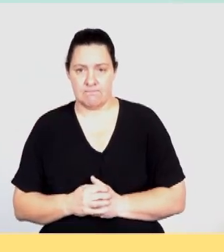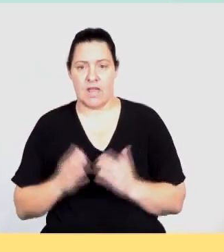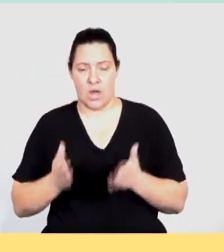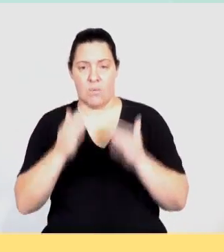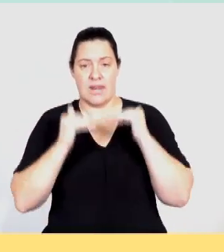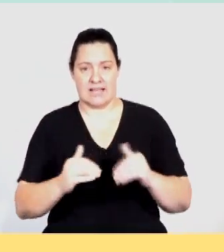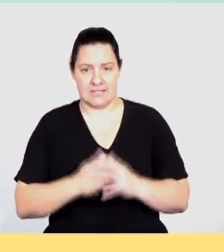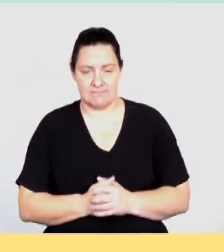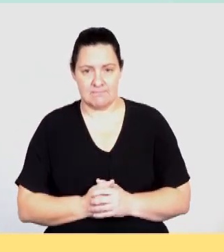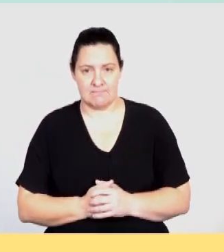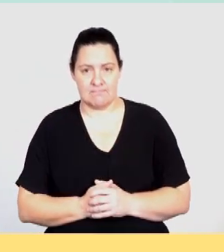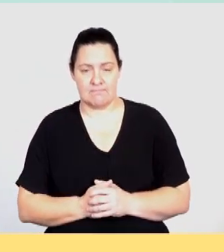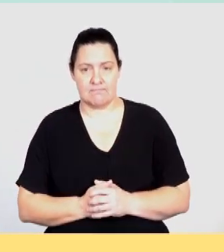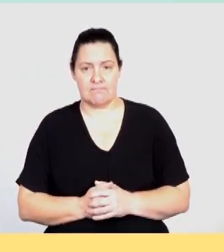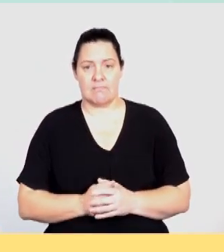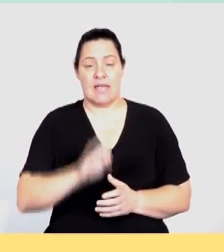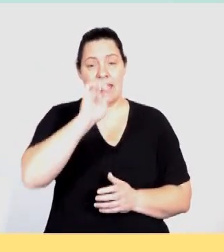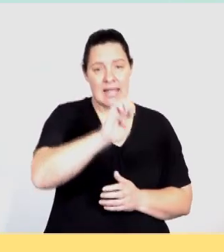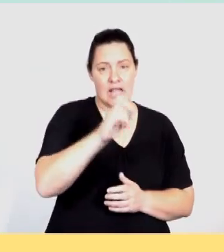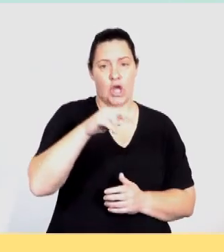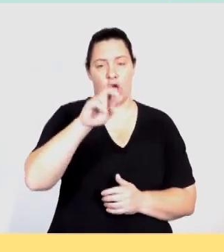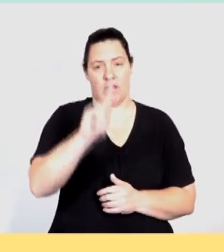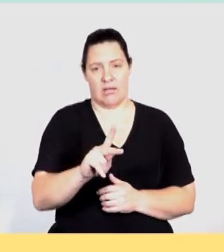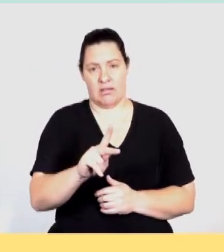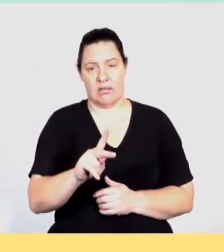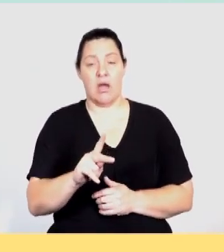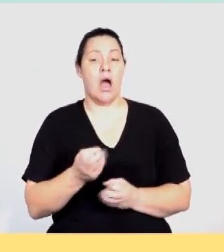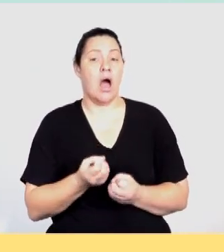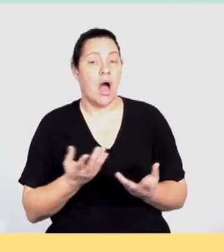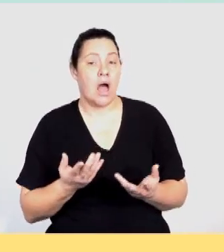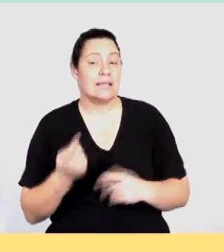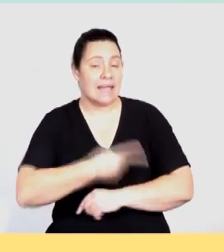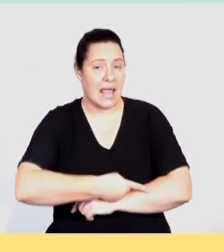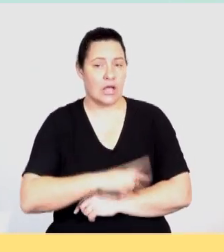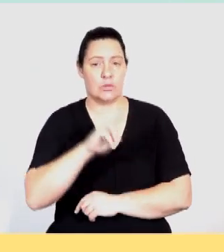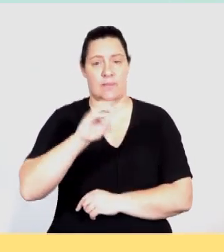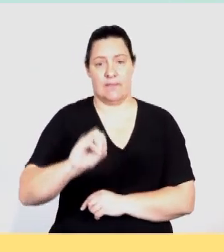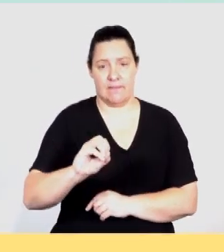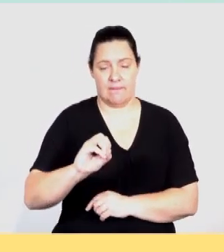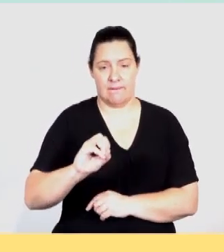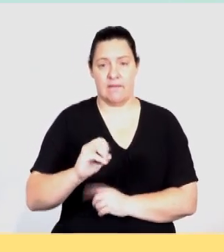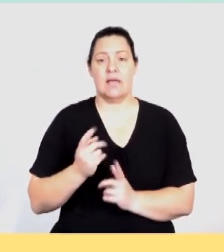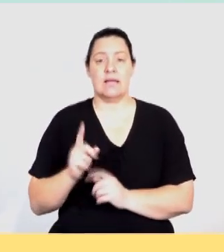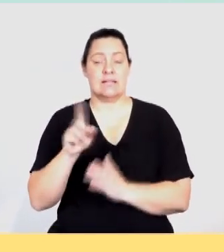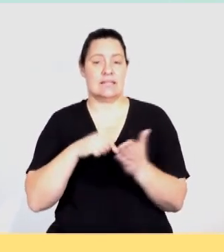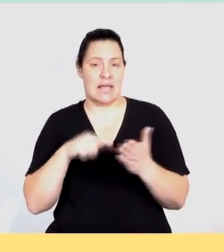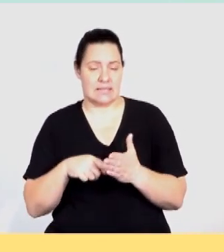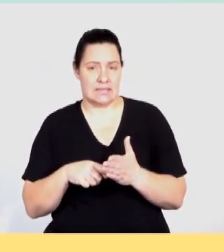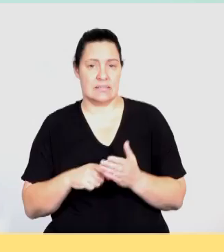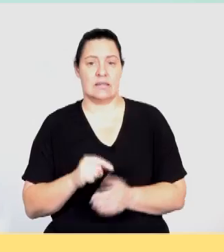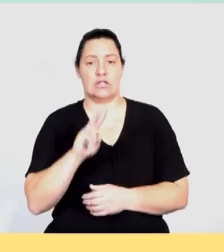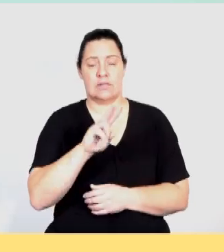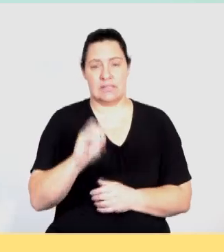45,420. Let's go to the next one then. E-Kirk on the 20th. So we come here,